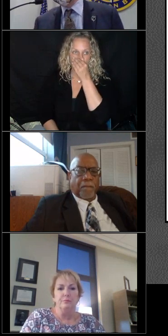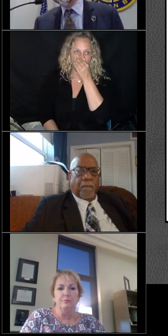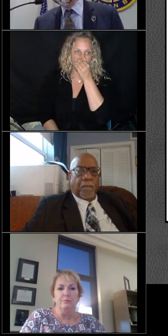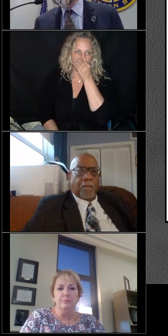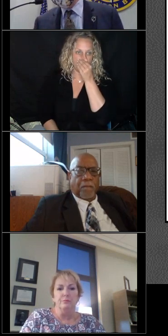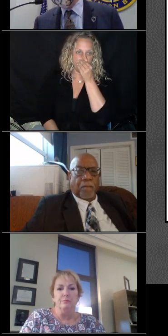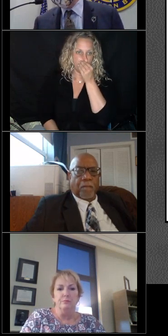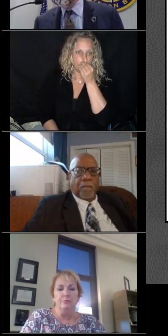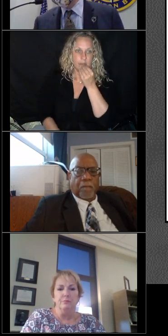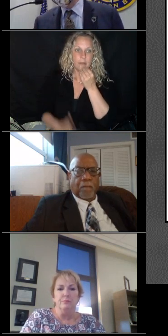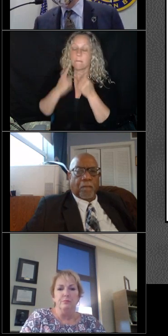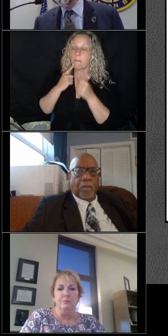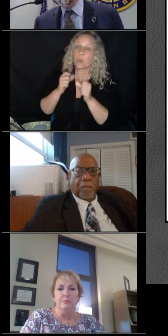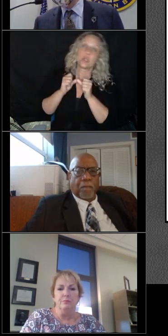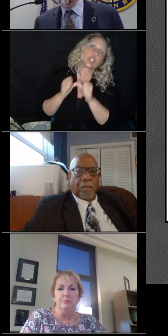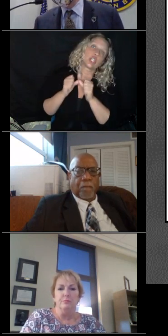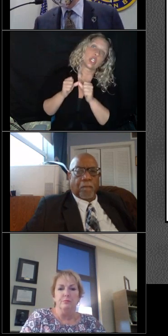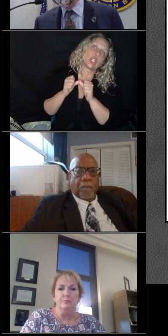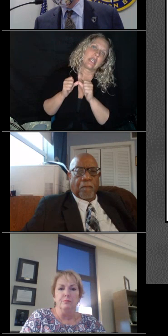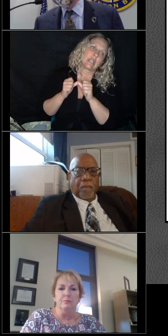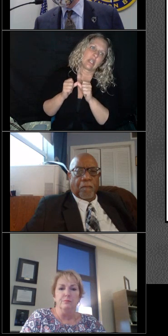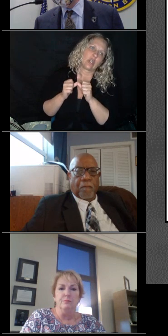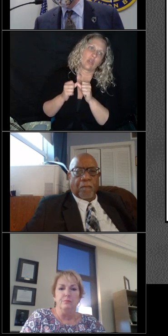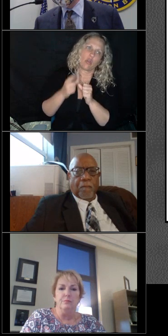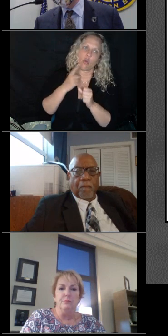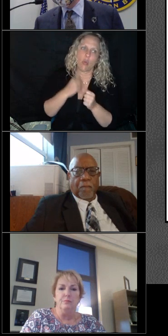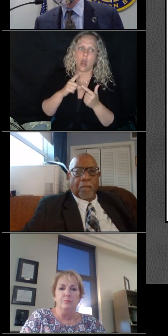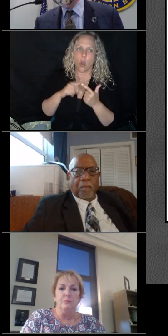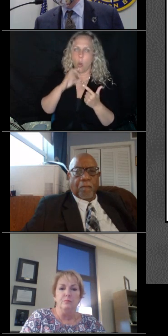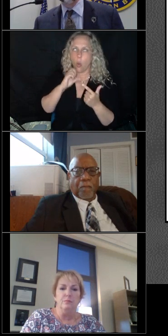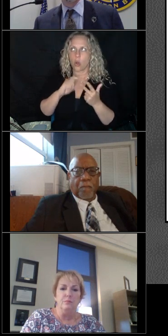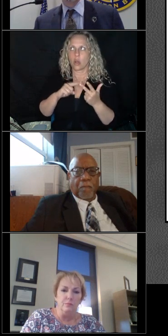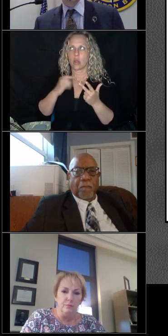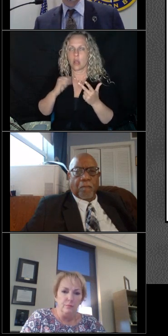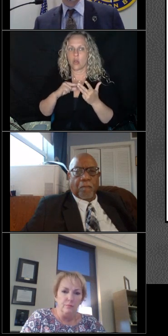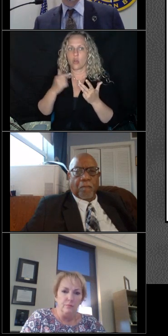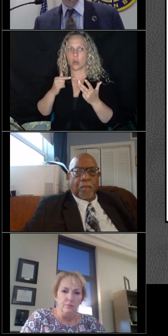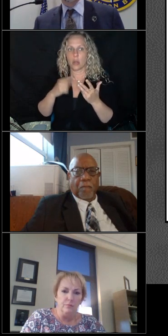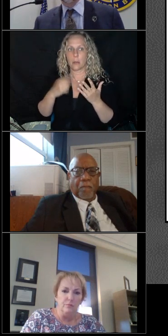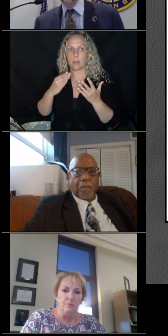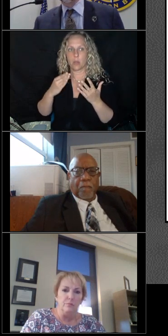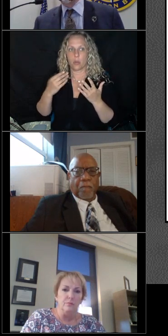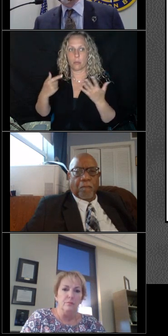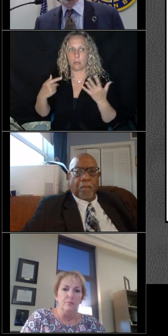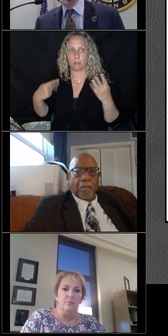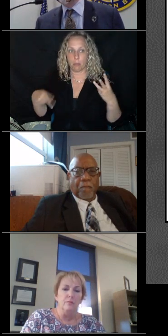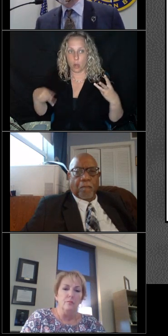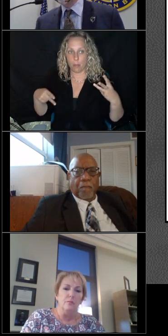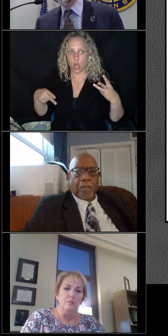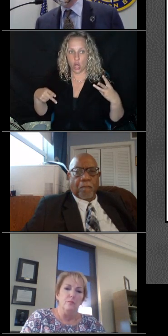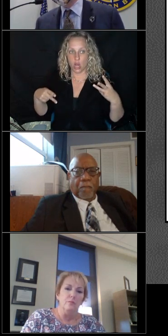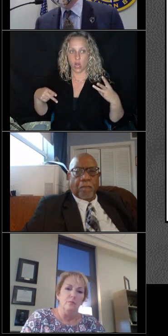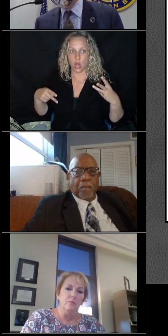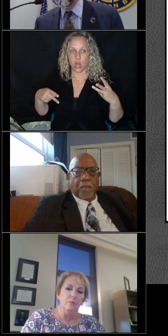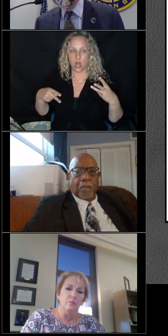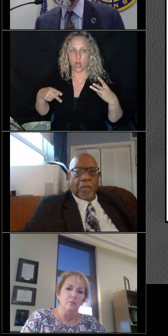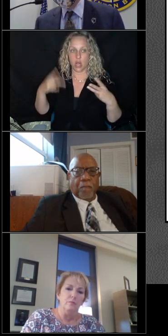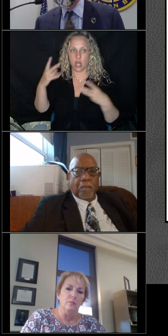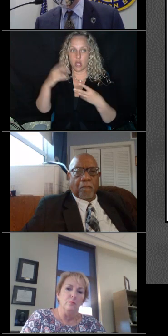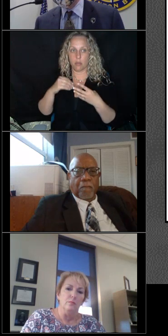just continue, I'm a little called red, orange, yellow, green, blue, purple, as part of